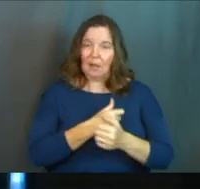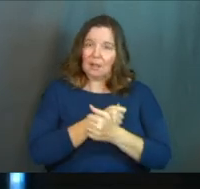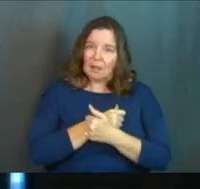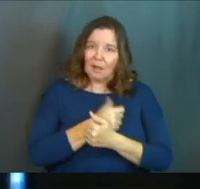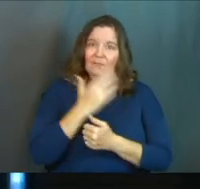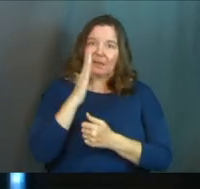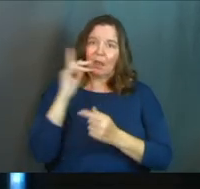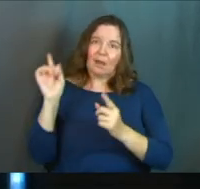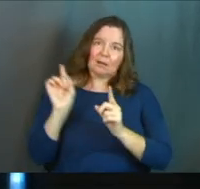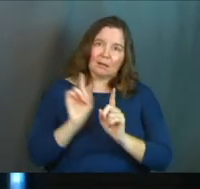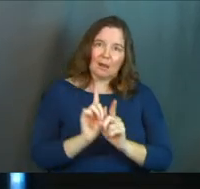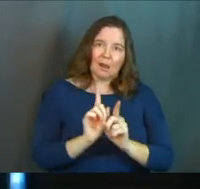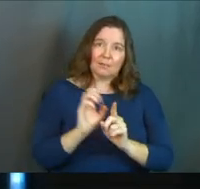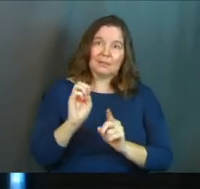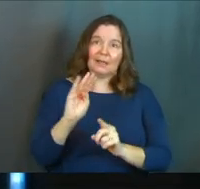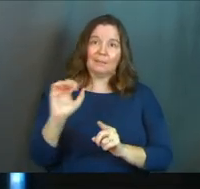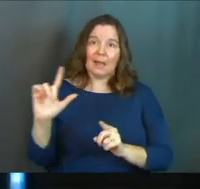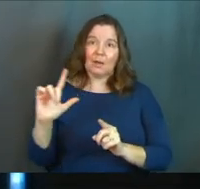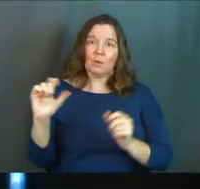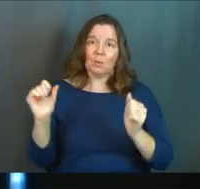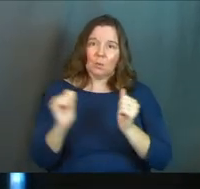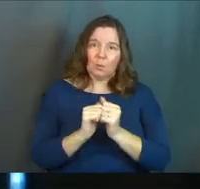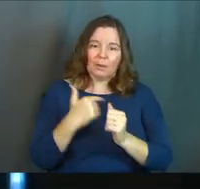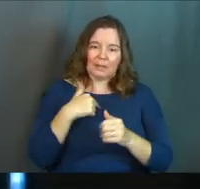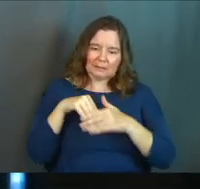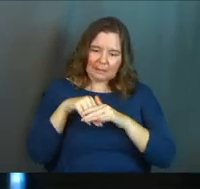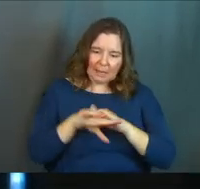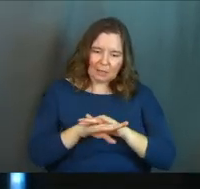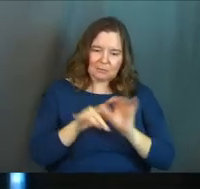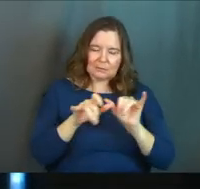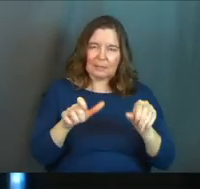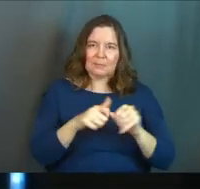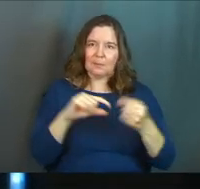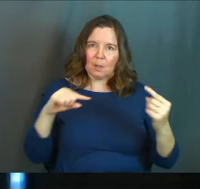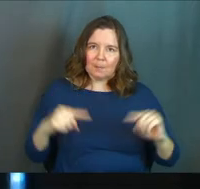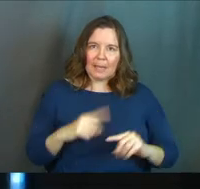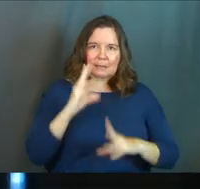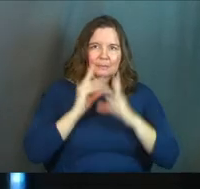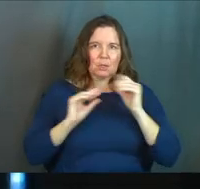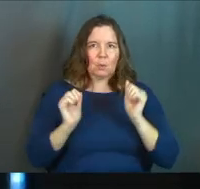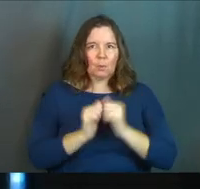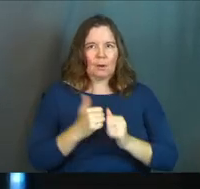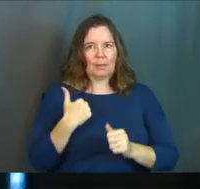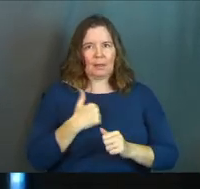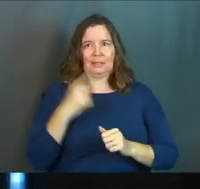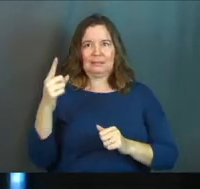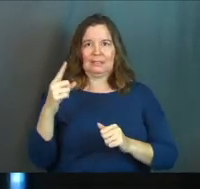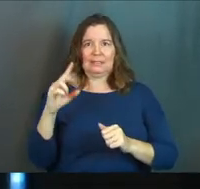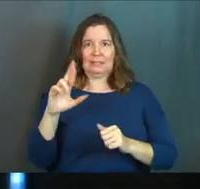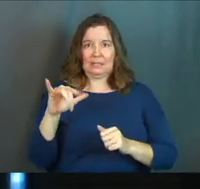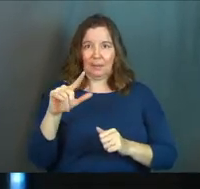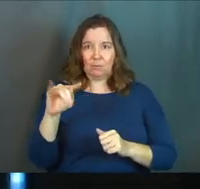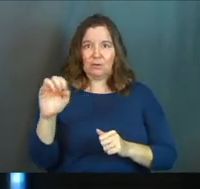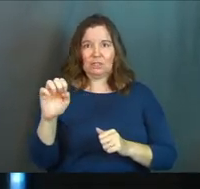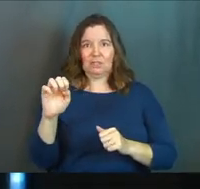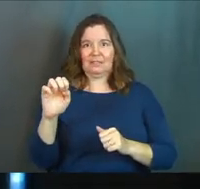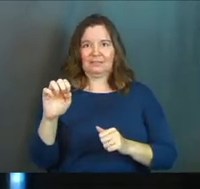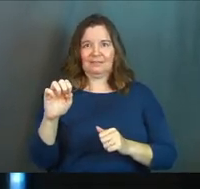Love is that God comes, Emmanuel, and he enters into our pain along with us. He's the Bridget in the